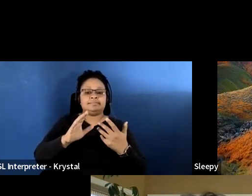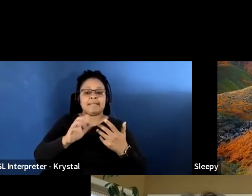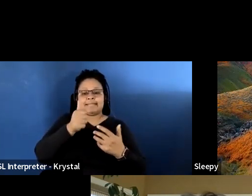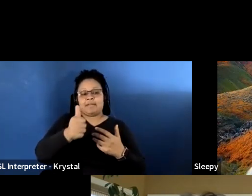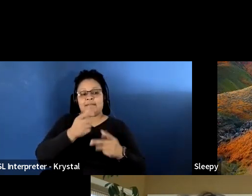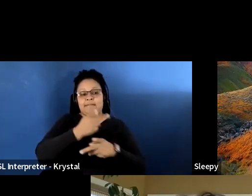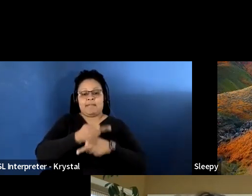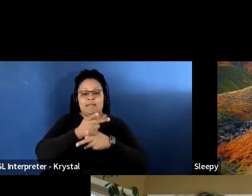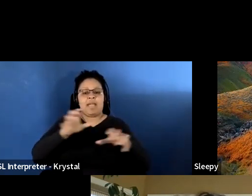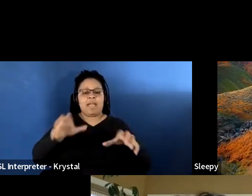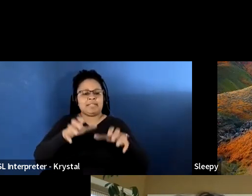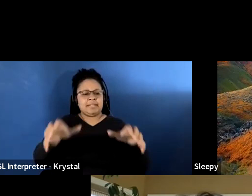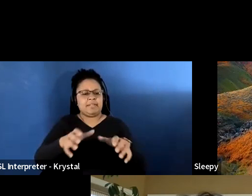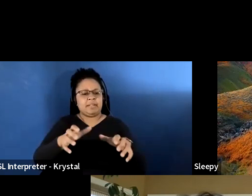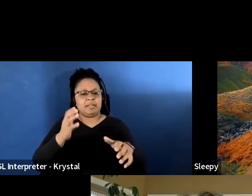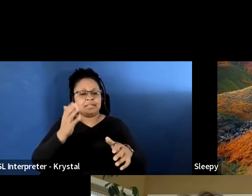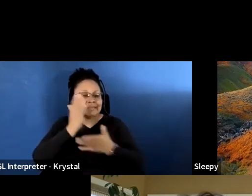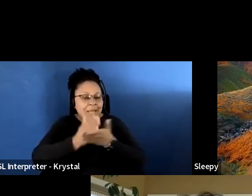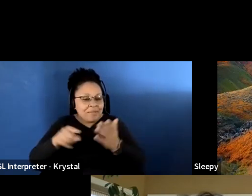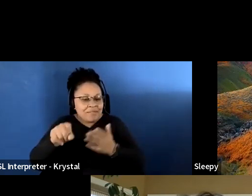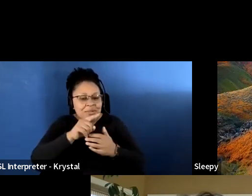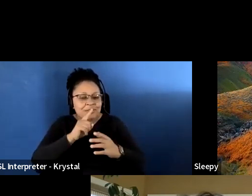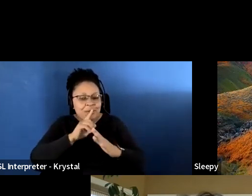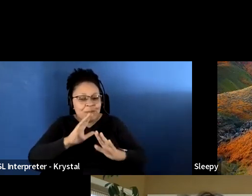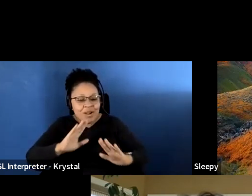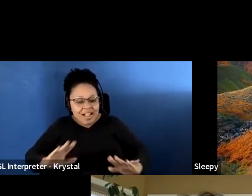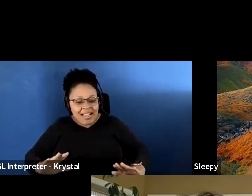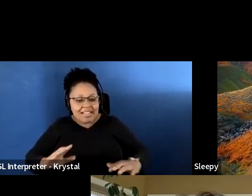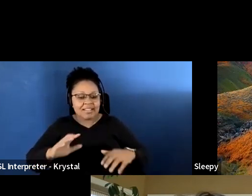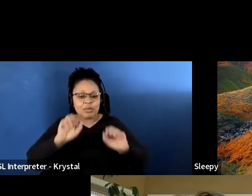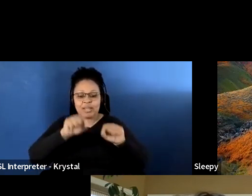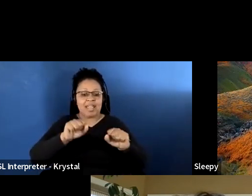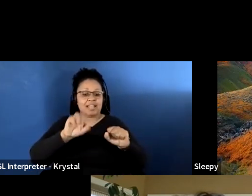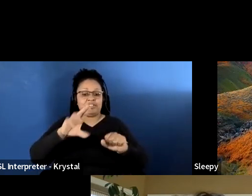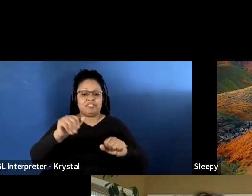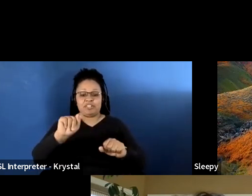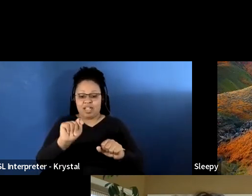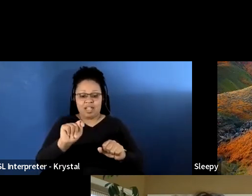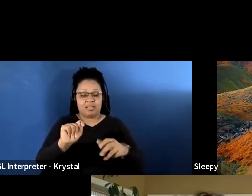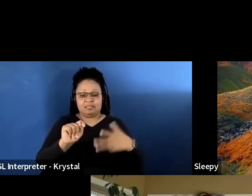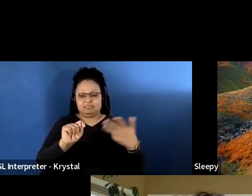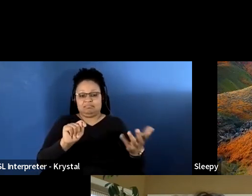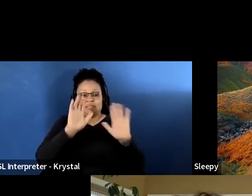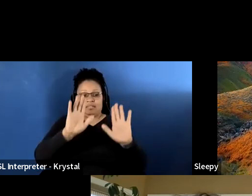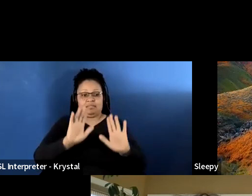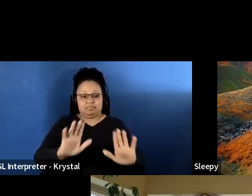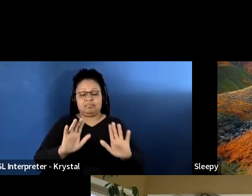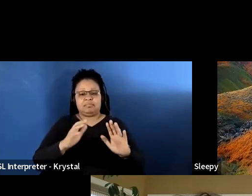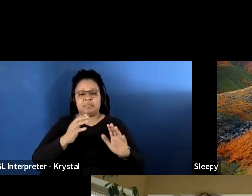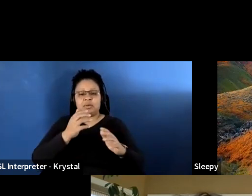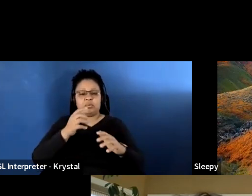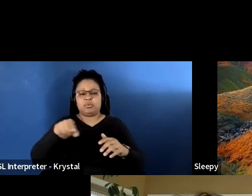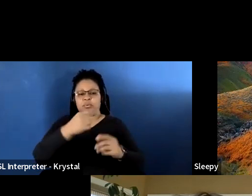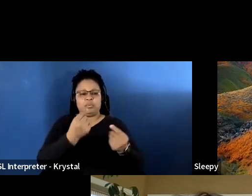people who have been pretty silent on the call, and you can put that in the chat. And that would be really fantastic to